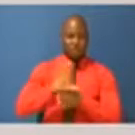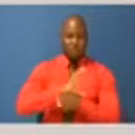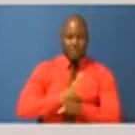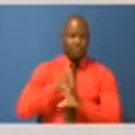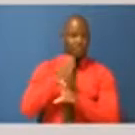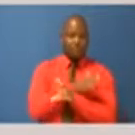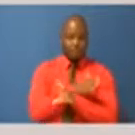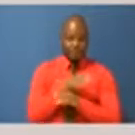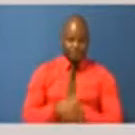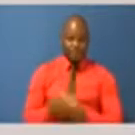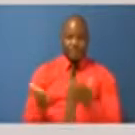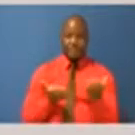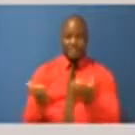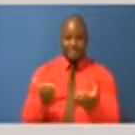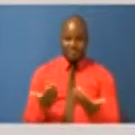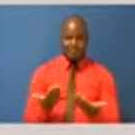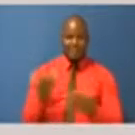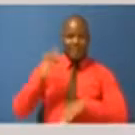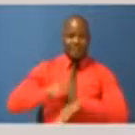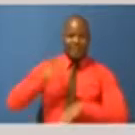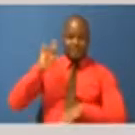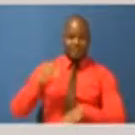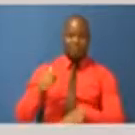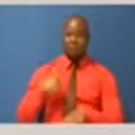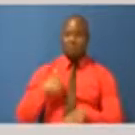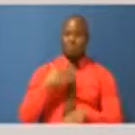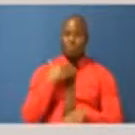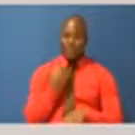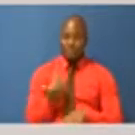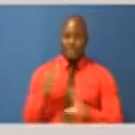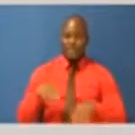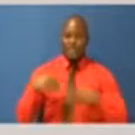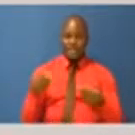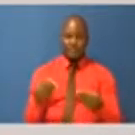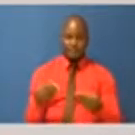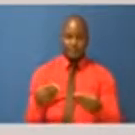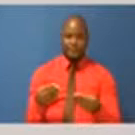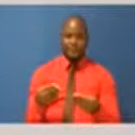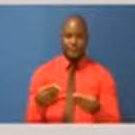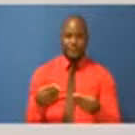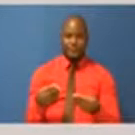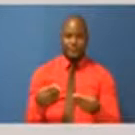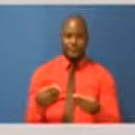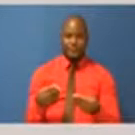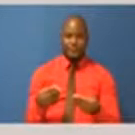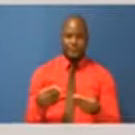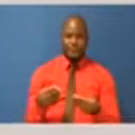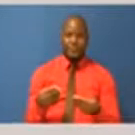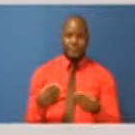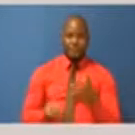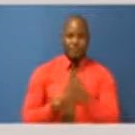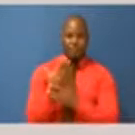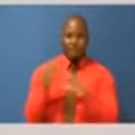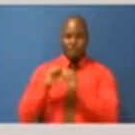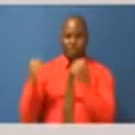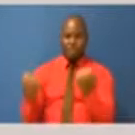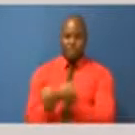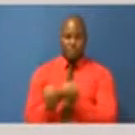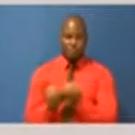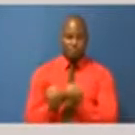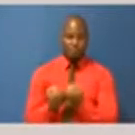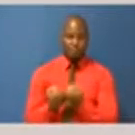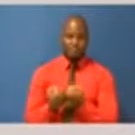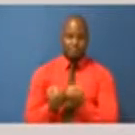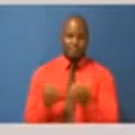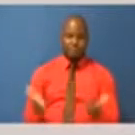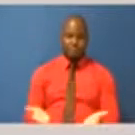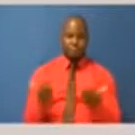covered the businesses were affected so i would love i would put i'll form circles that uh